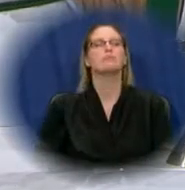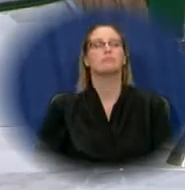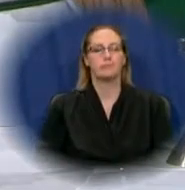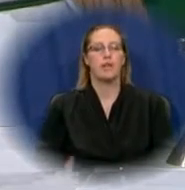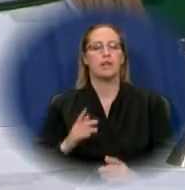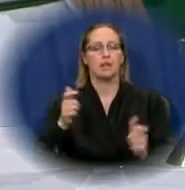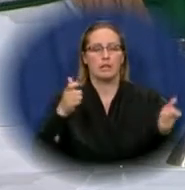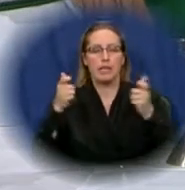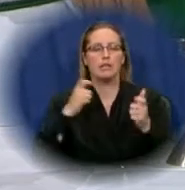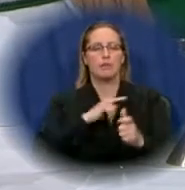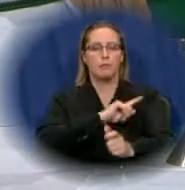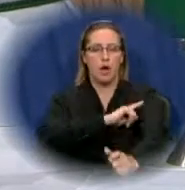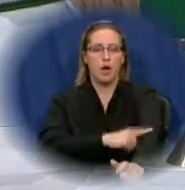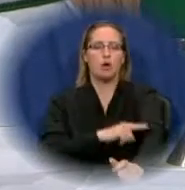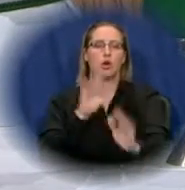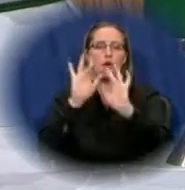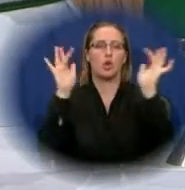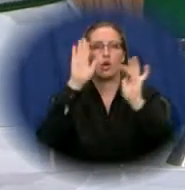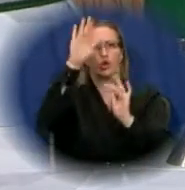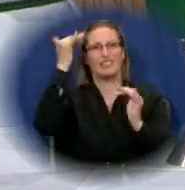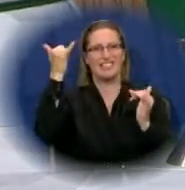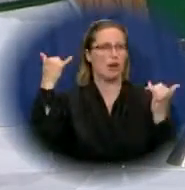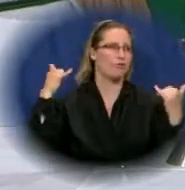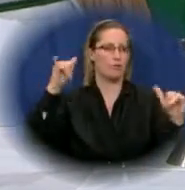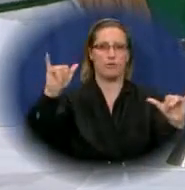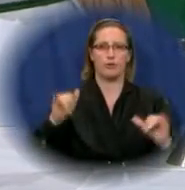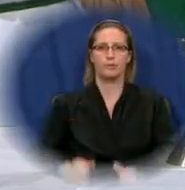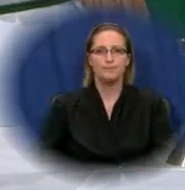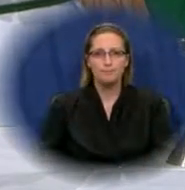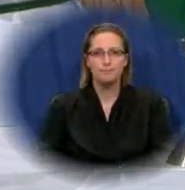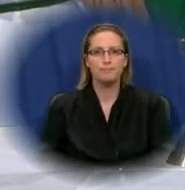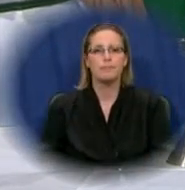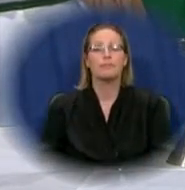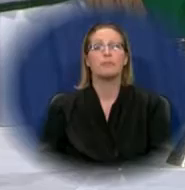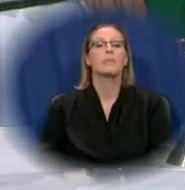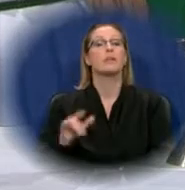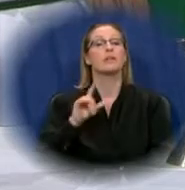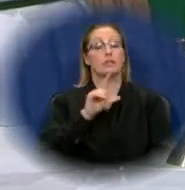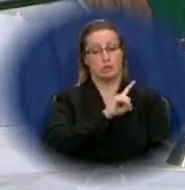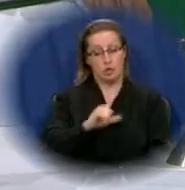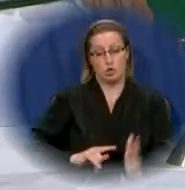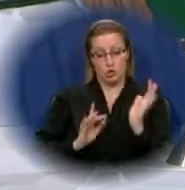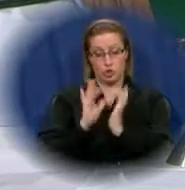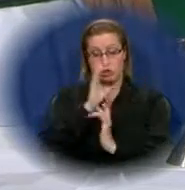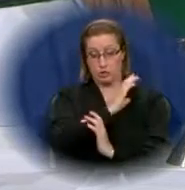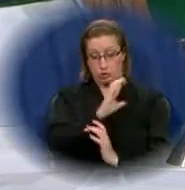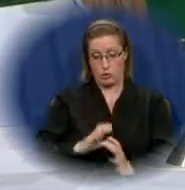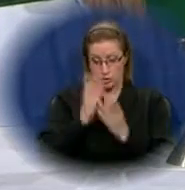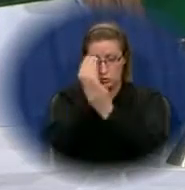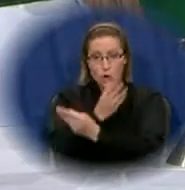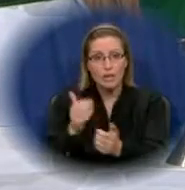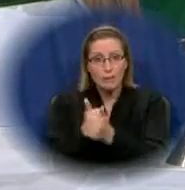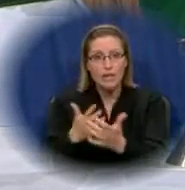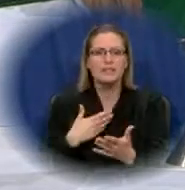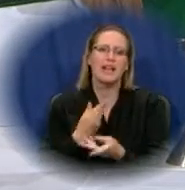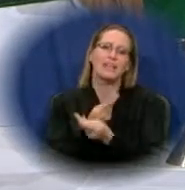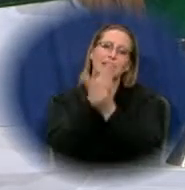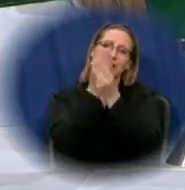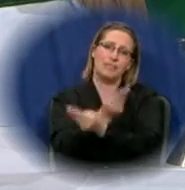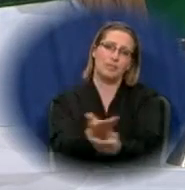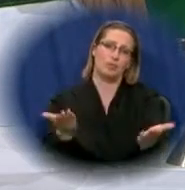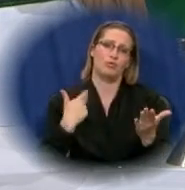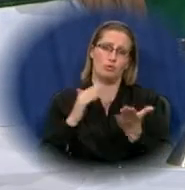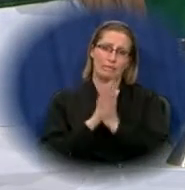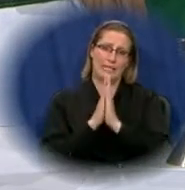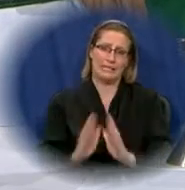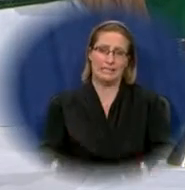the kingdom, the power, and the glory are yours, now and forever. Lord Jesus Christ, who said to your apostles, "Peace I leave you, my peace I